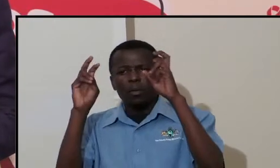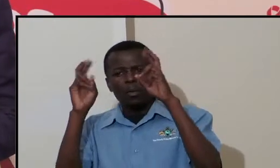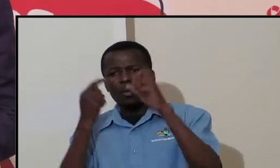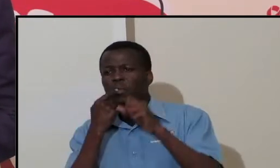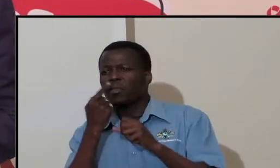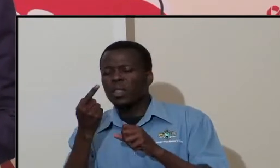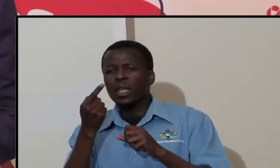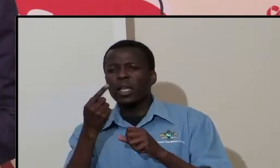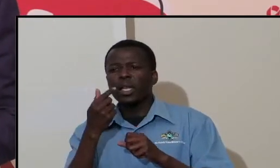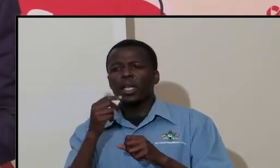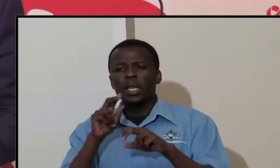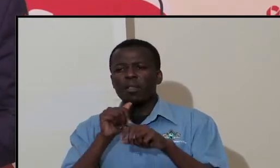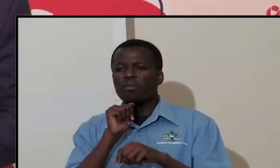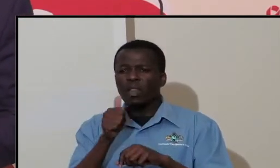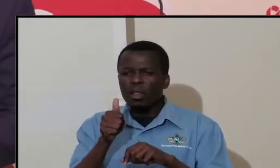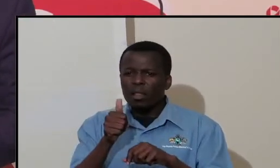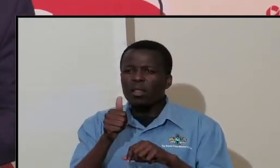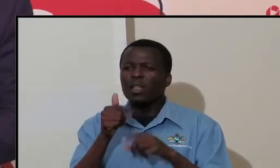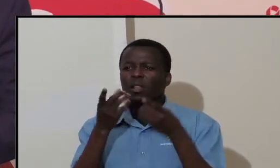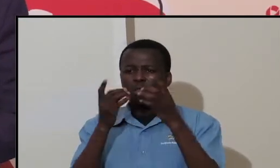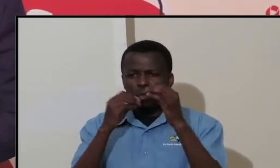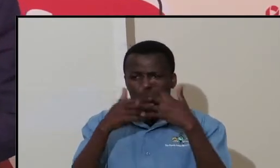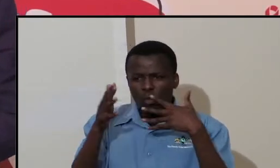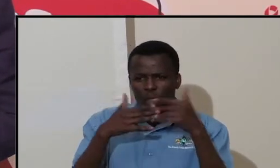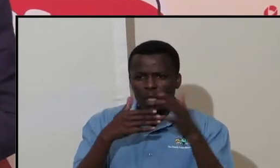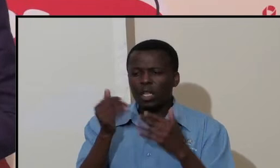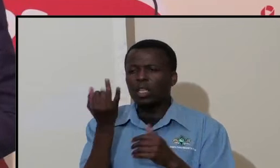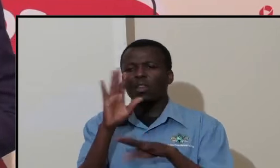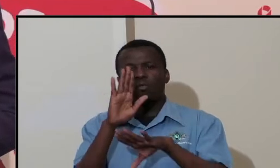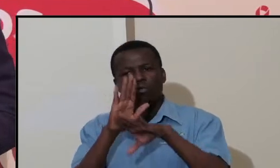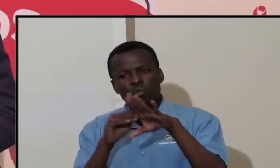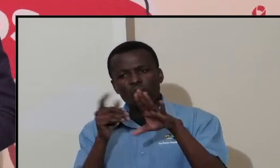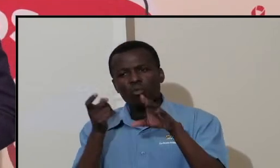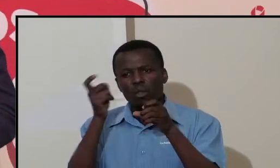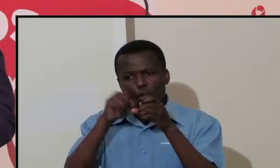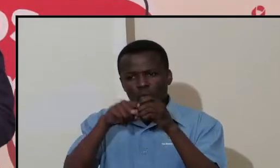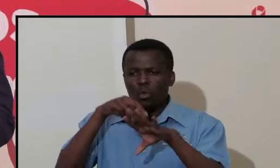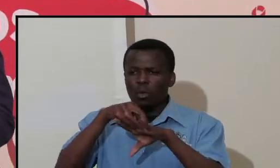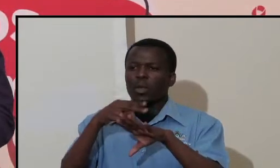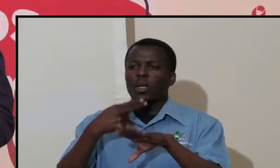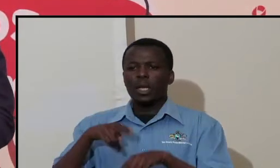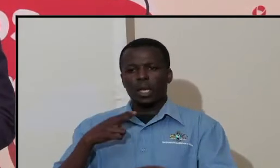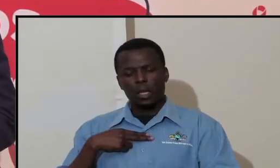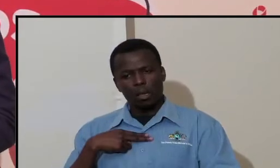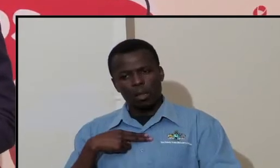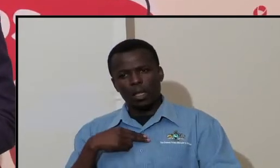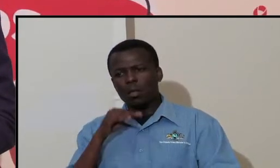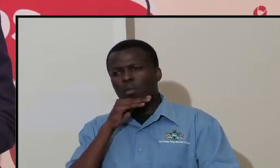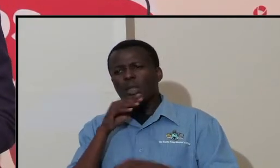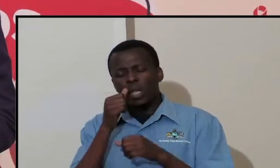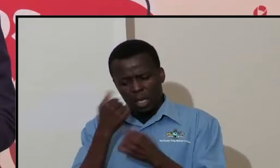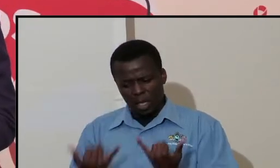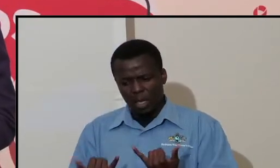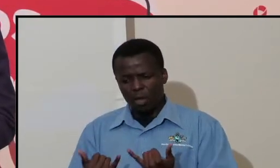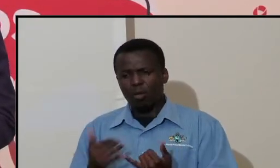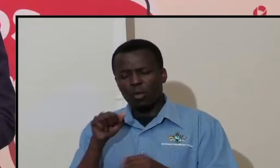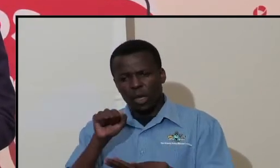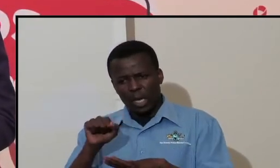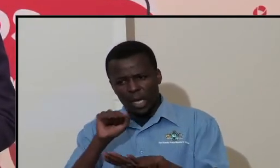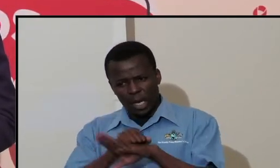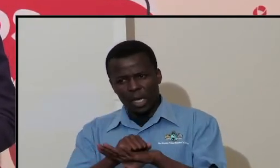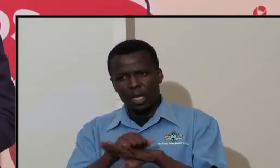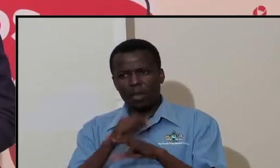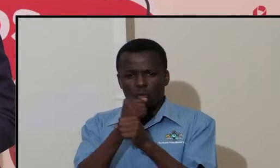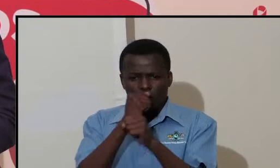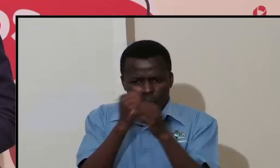continue to be a supporting arm of the government of the Kingdom of Eswatini to end AIDS. In this regard, we pledge